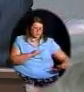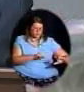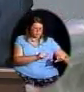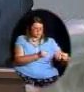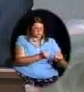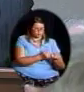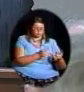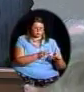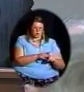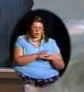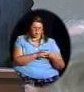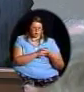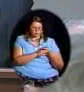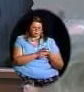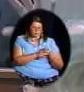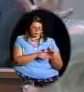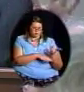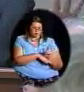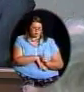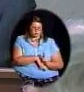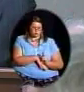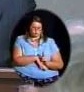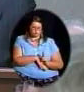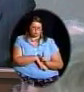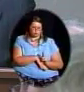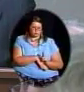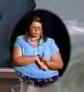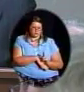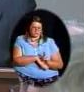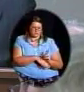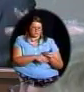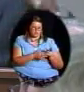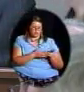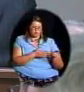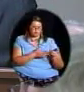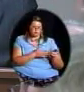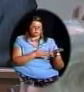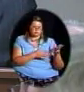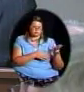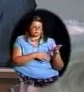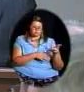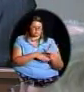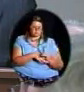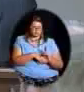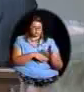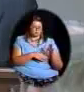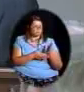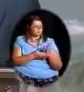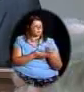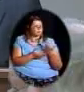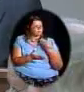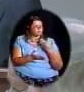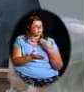piloting and using some of the resources to learn about the implementation before we take it to all.